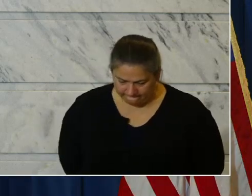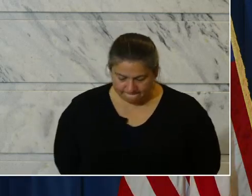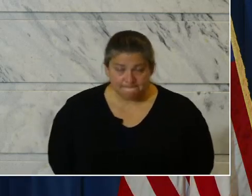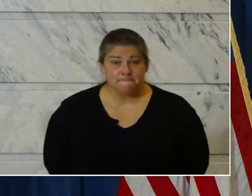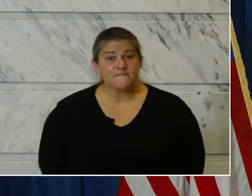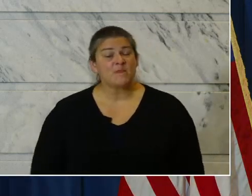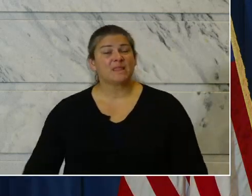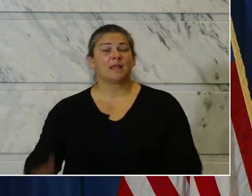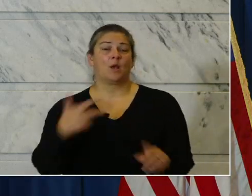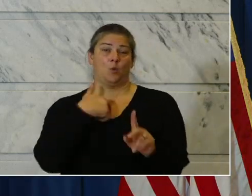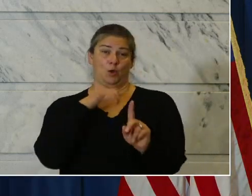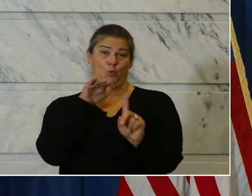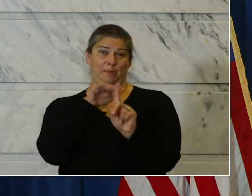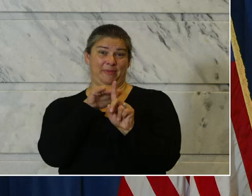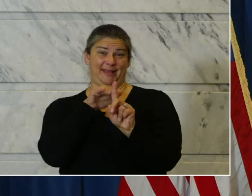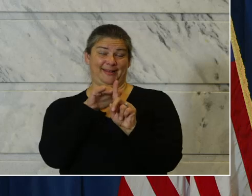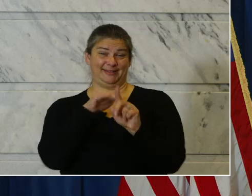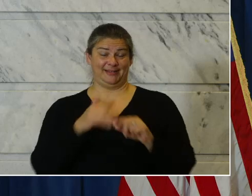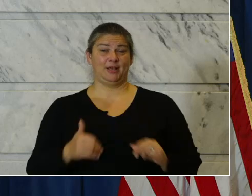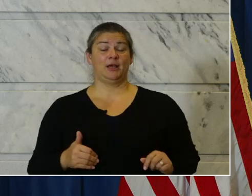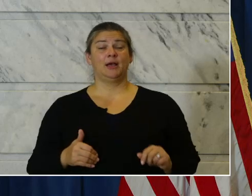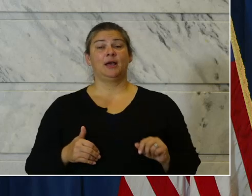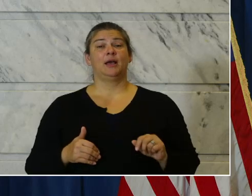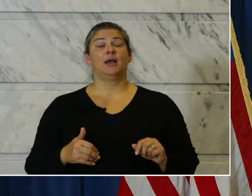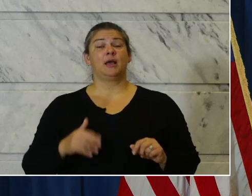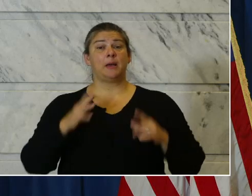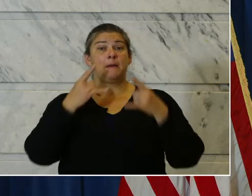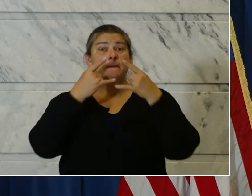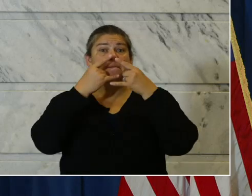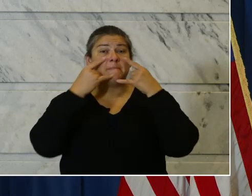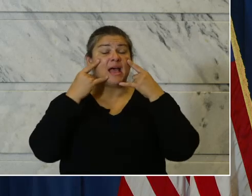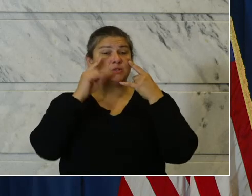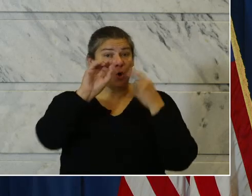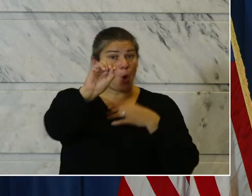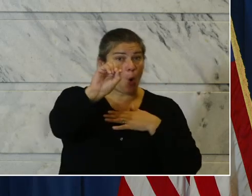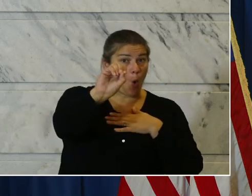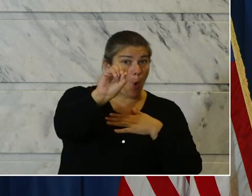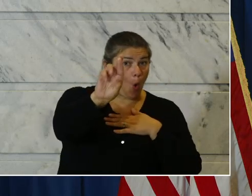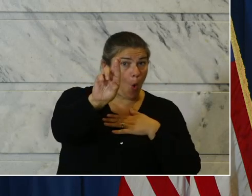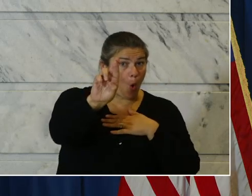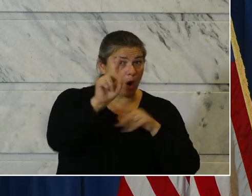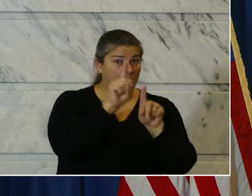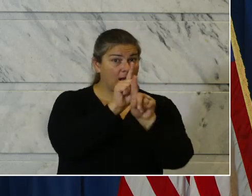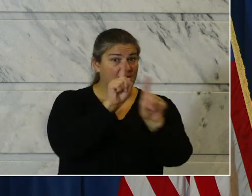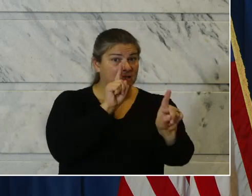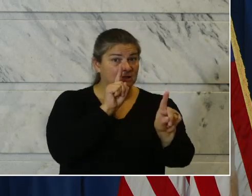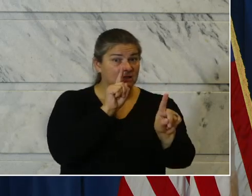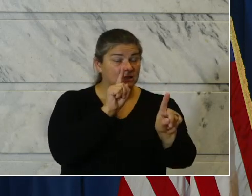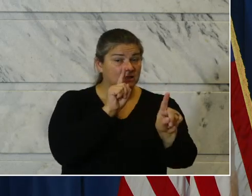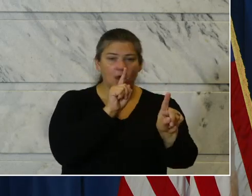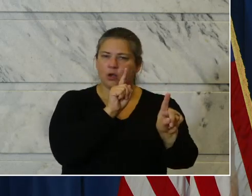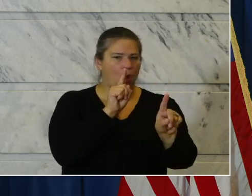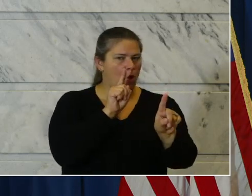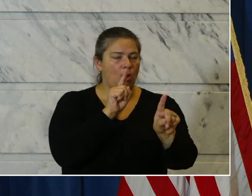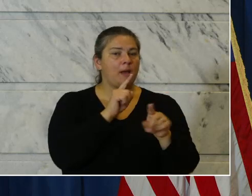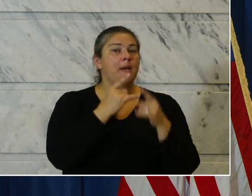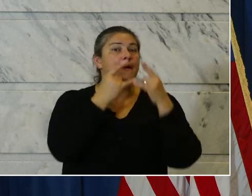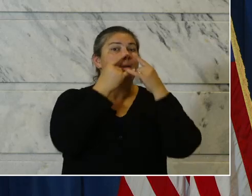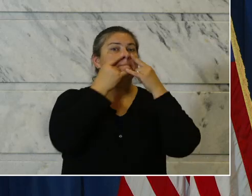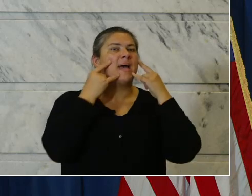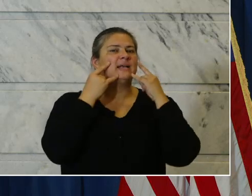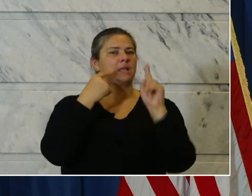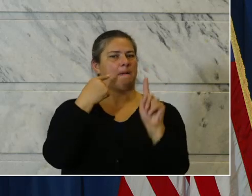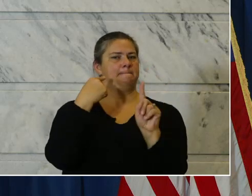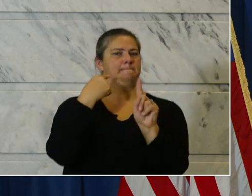And just a reminder that it isn't wear a mask or socially distance. It is wear a mask and socially distance. And if